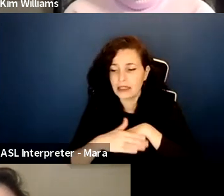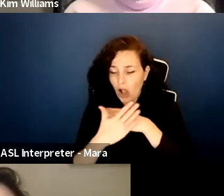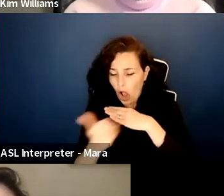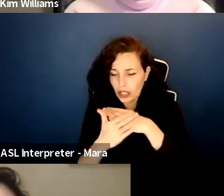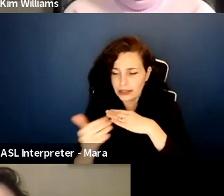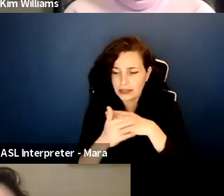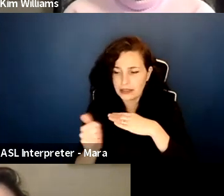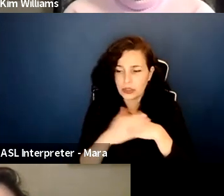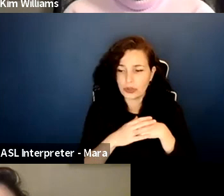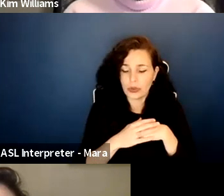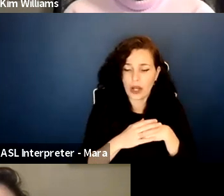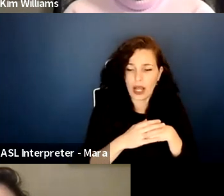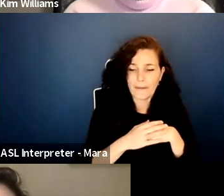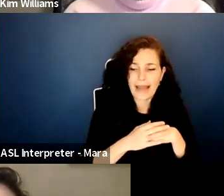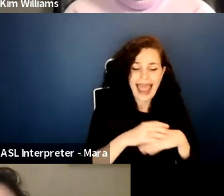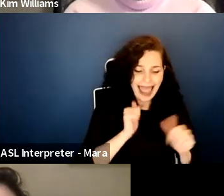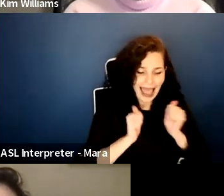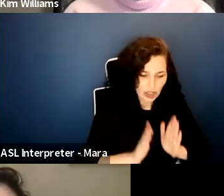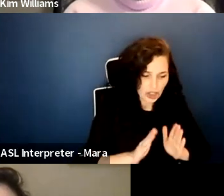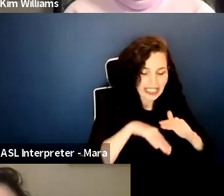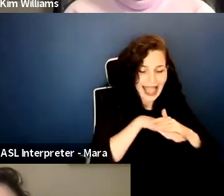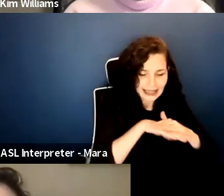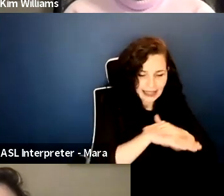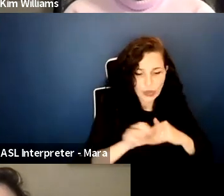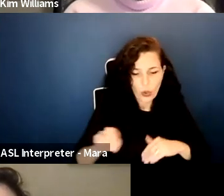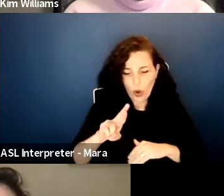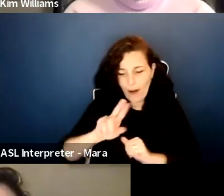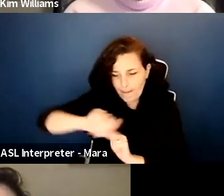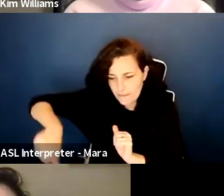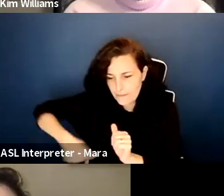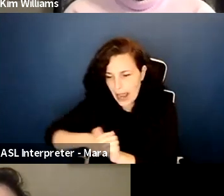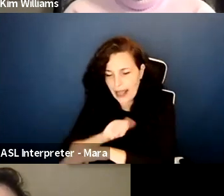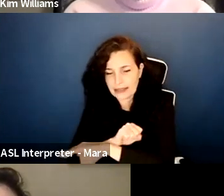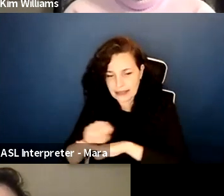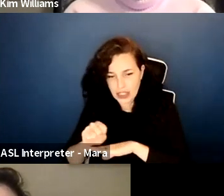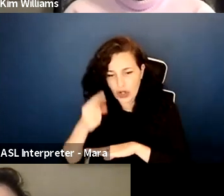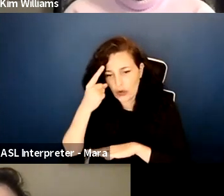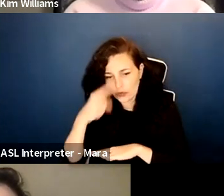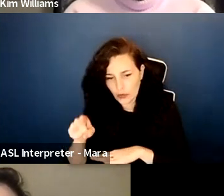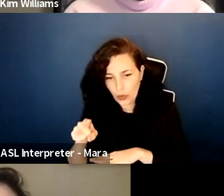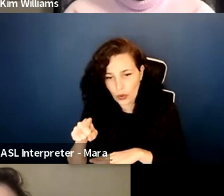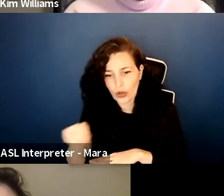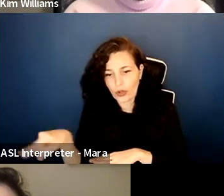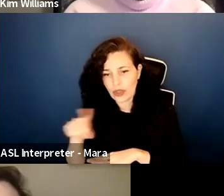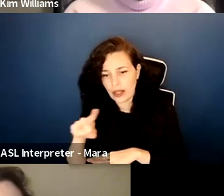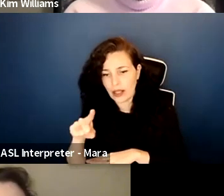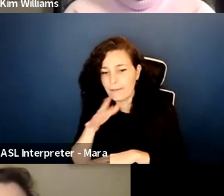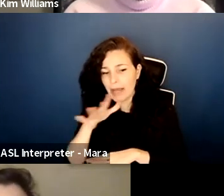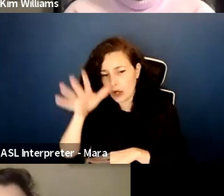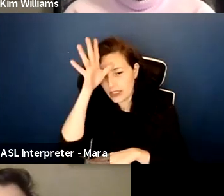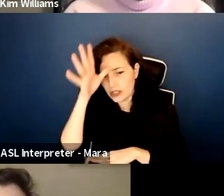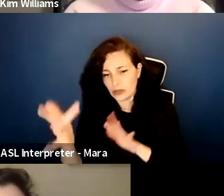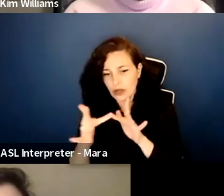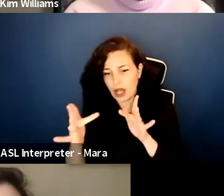submit directly to you, especially if they don't have representation? Do you have a preference of platforms where people